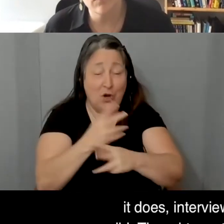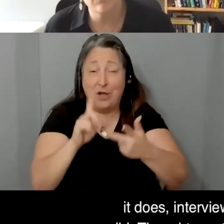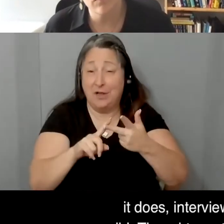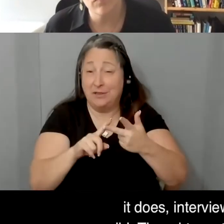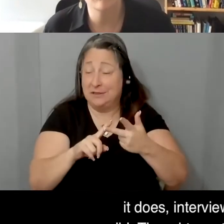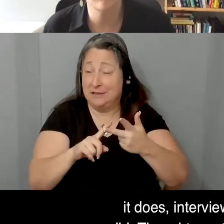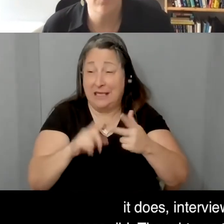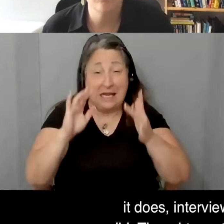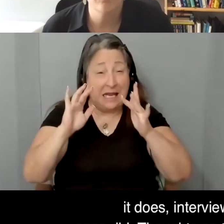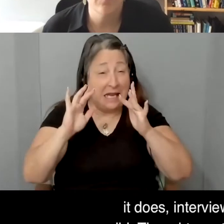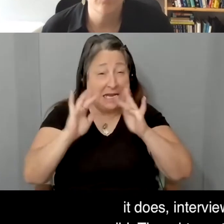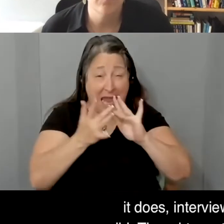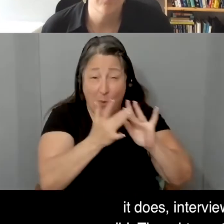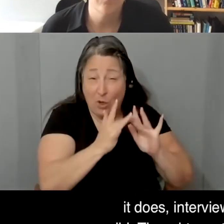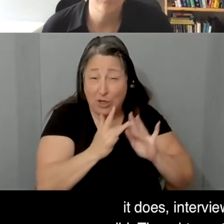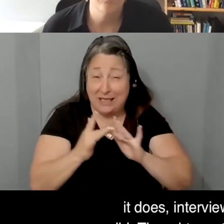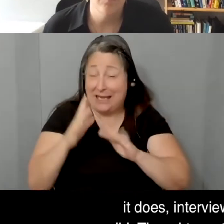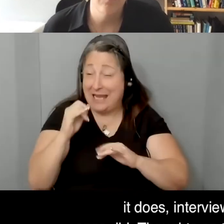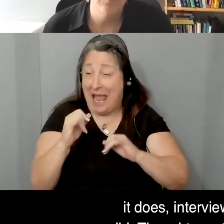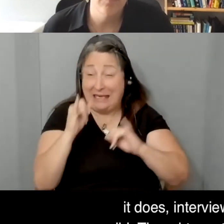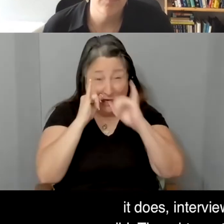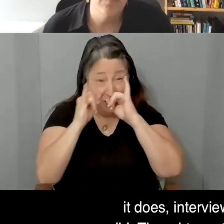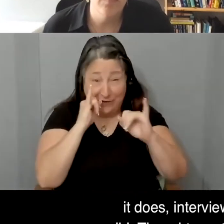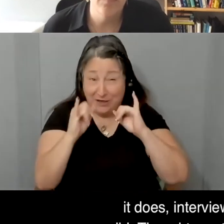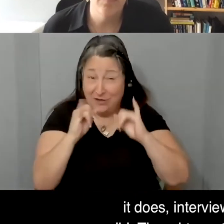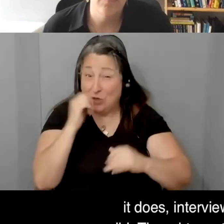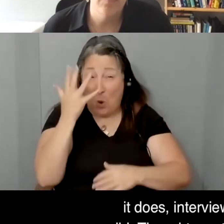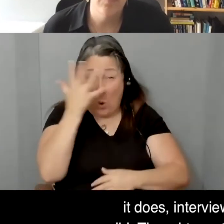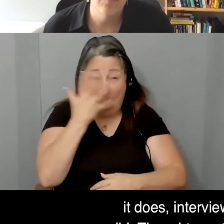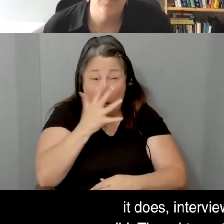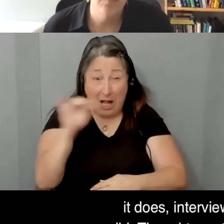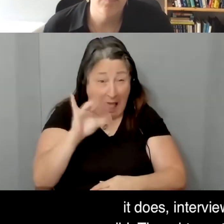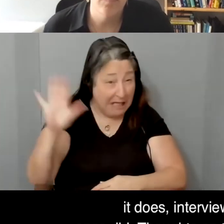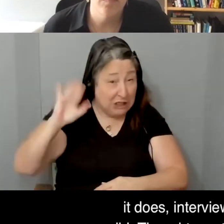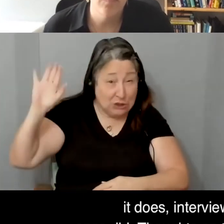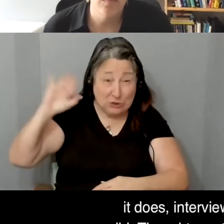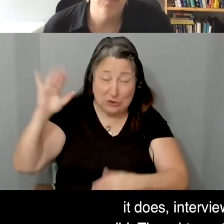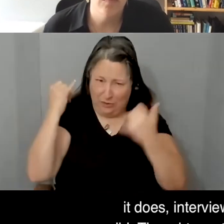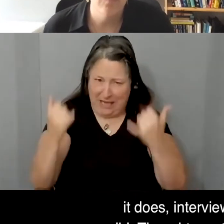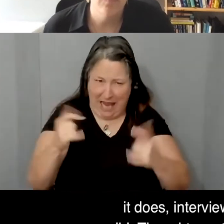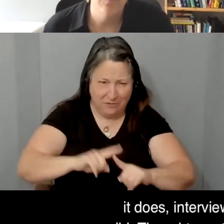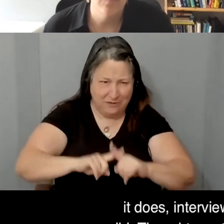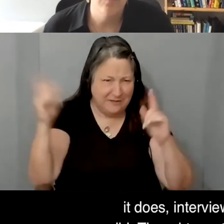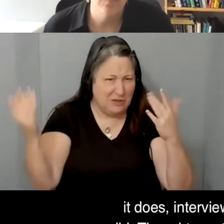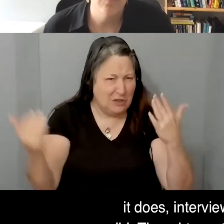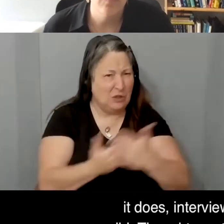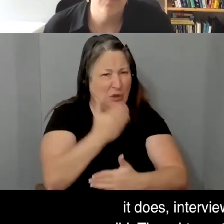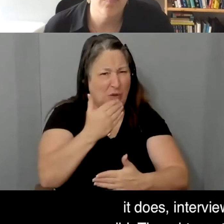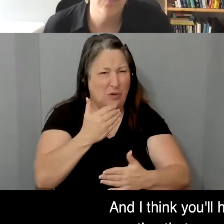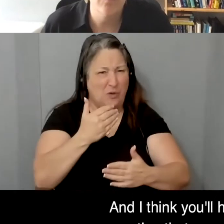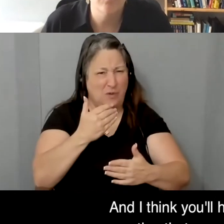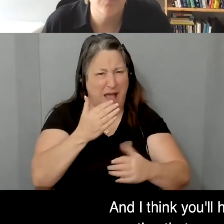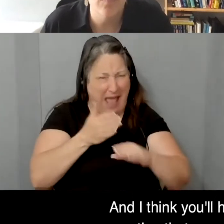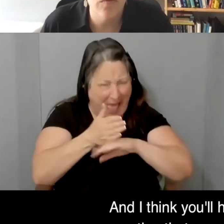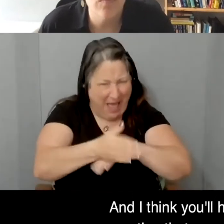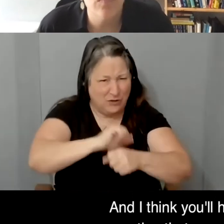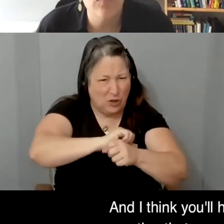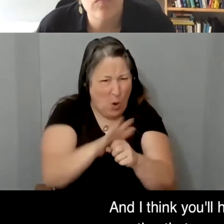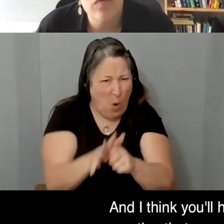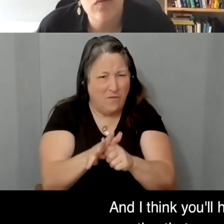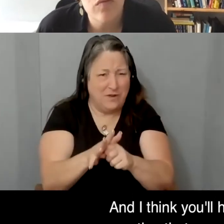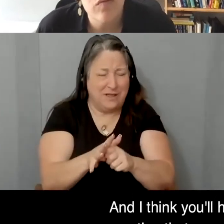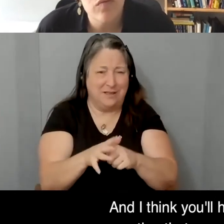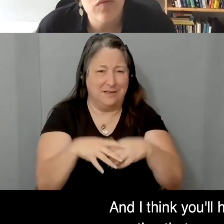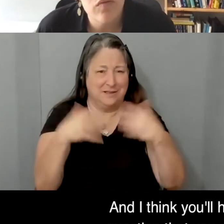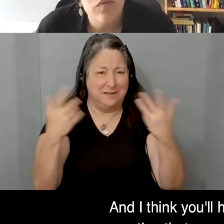it once did. Thoughts on the changes brought by COVID? And I think you'll have them